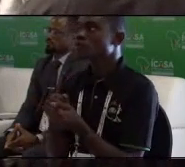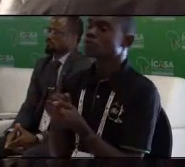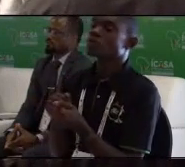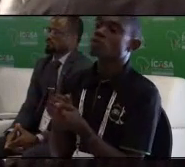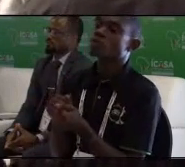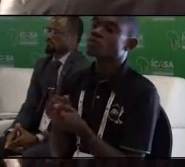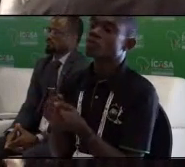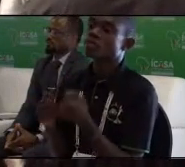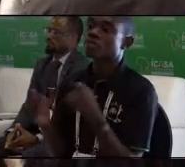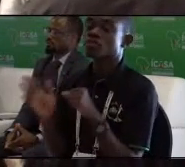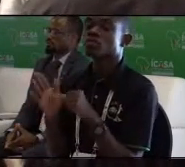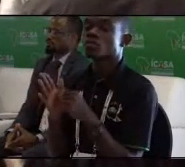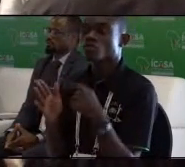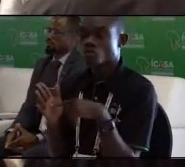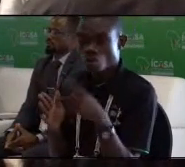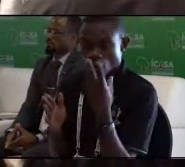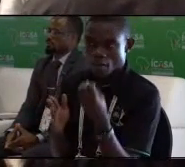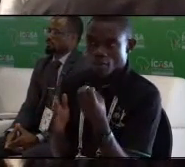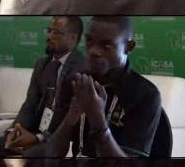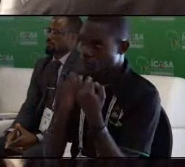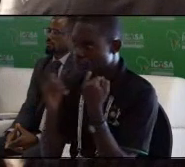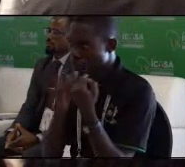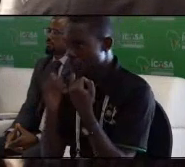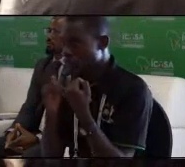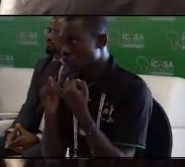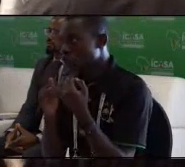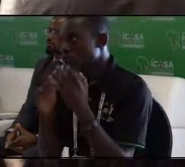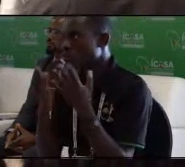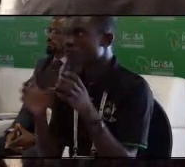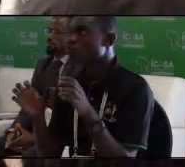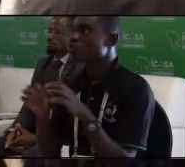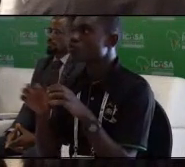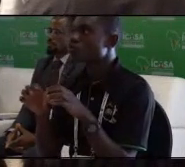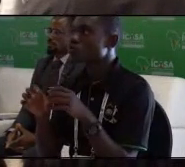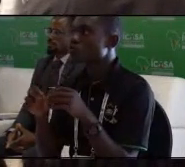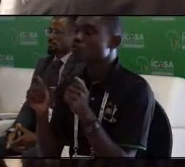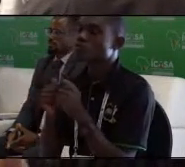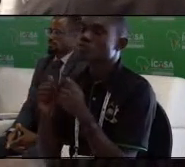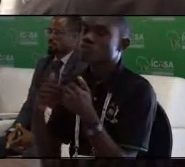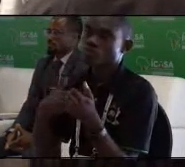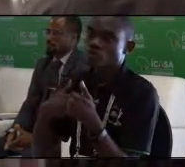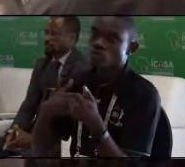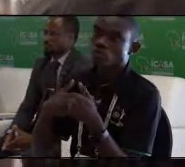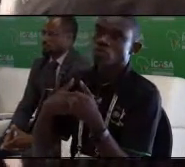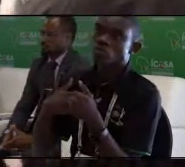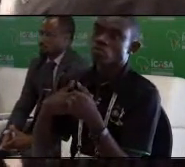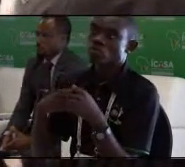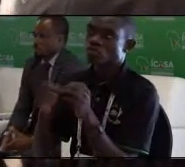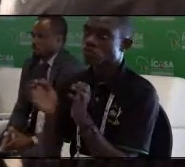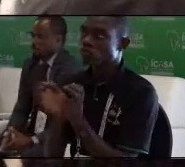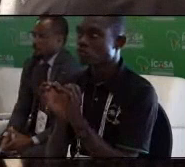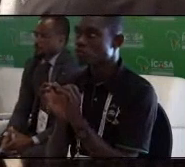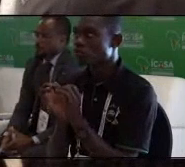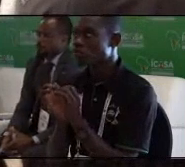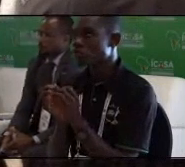from unassisted self-tests, and we are looking forward to working with the private sector in